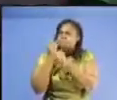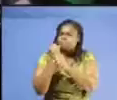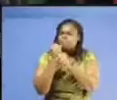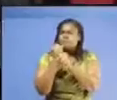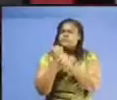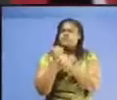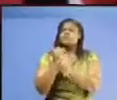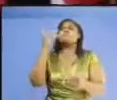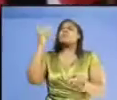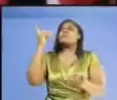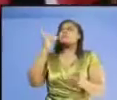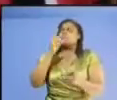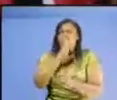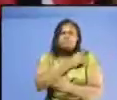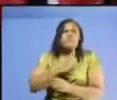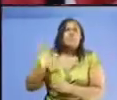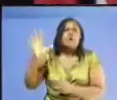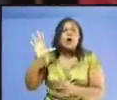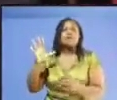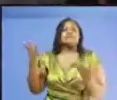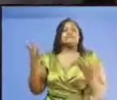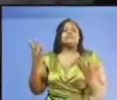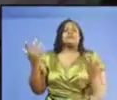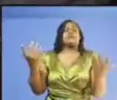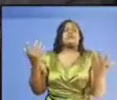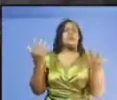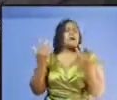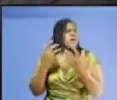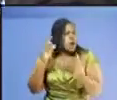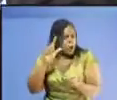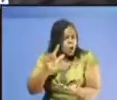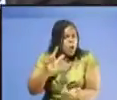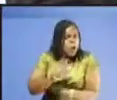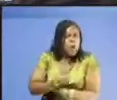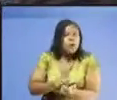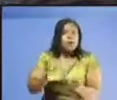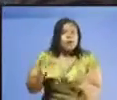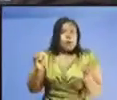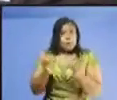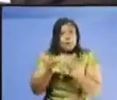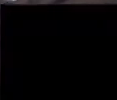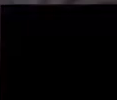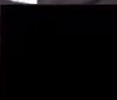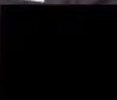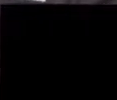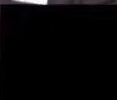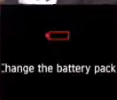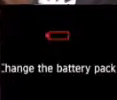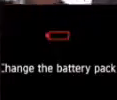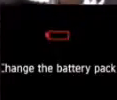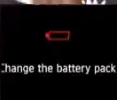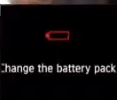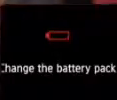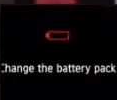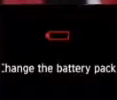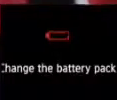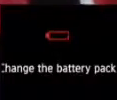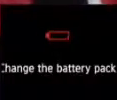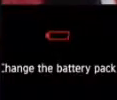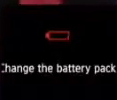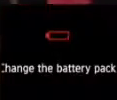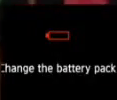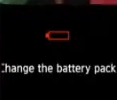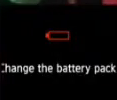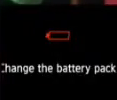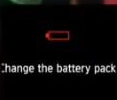more dedicated when we were down and out. But the more God blesses us, the less we praise him. Are